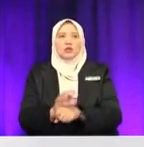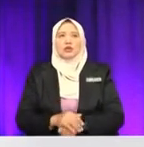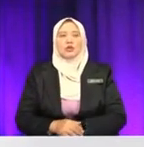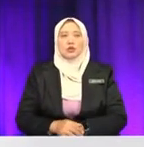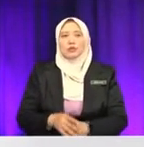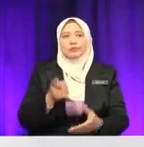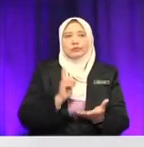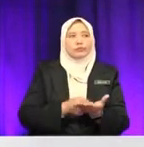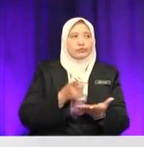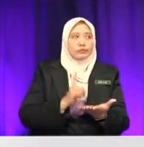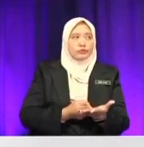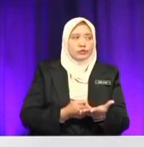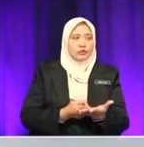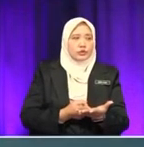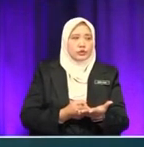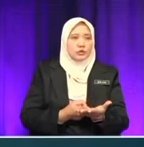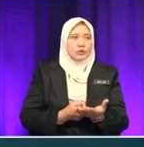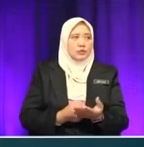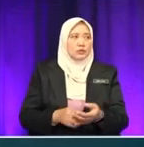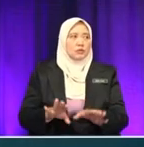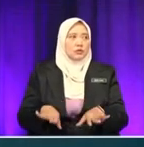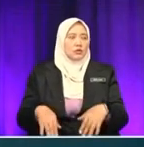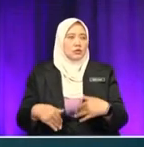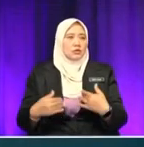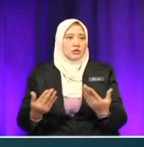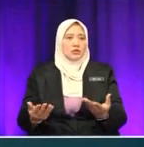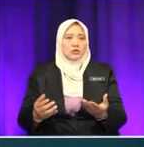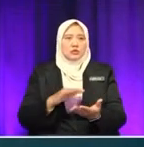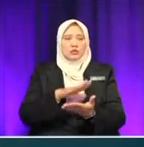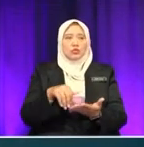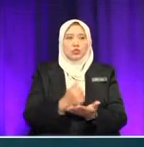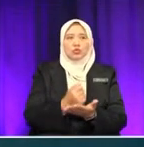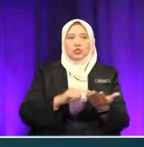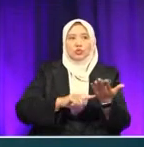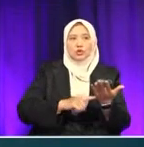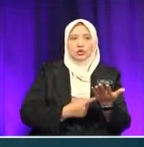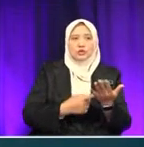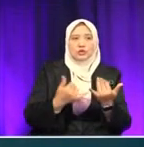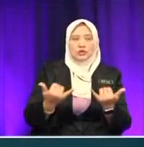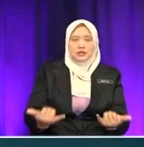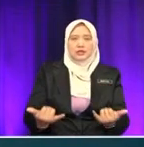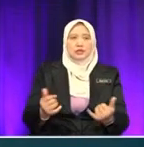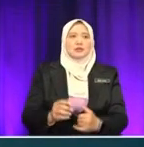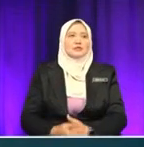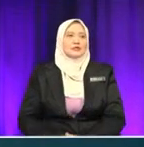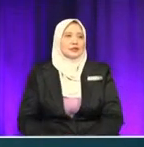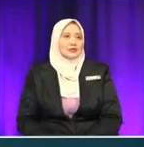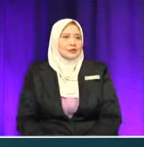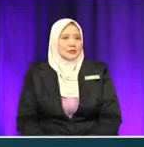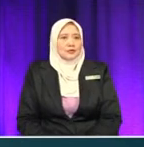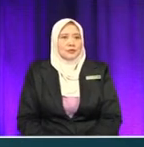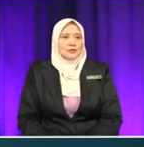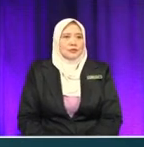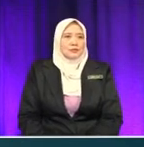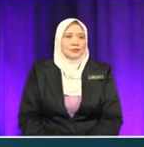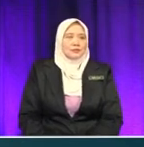I'll give you some time for you to discuss about it. Okay. And you can start discussing now. Over to you. The floor is yours.